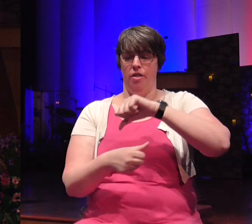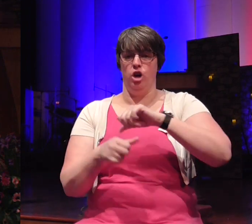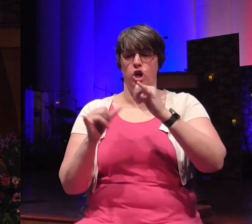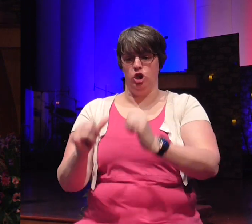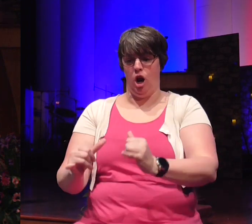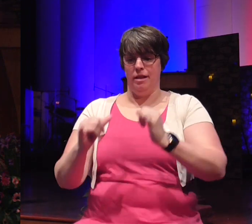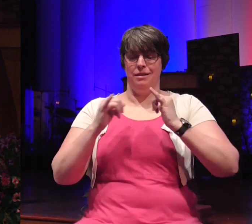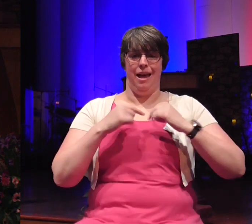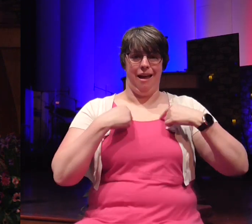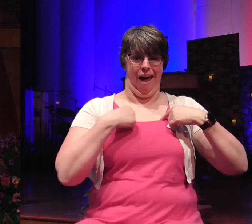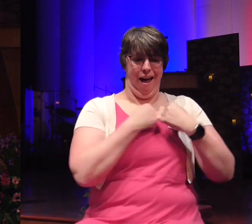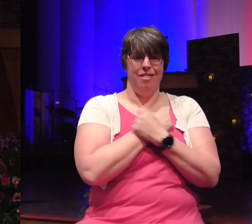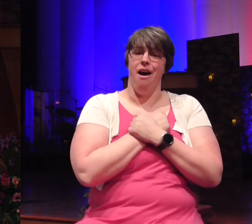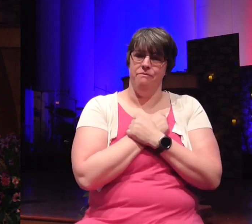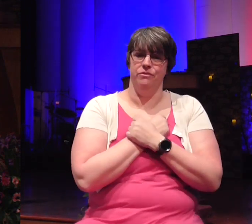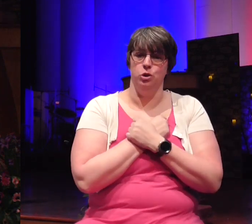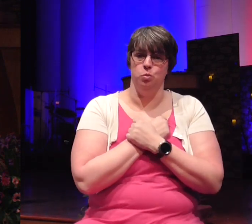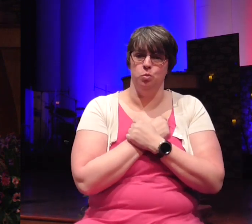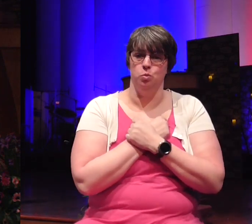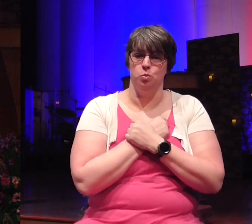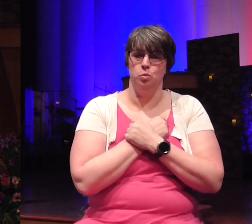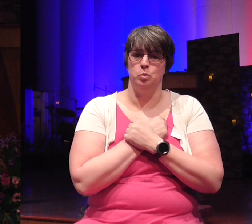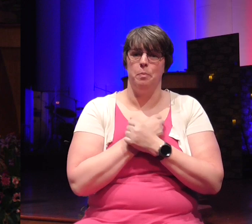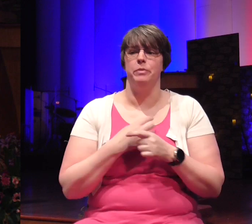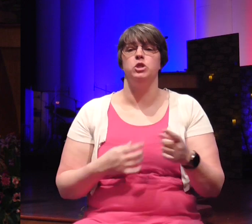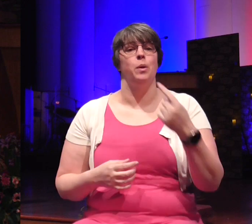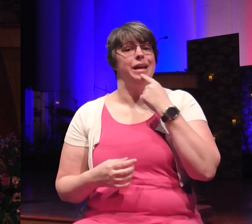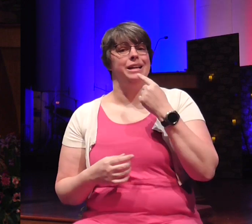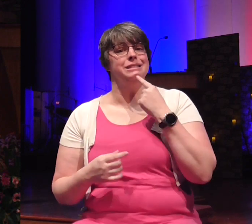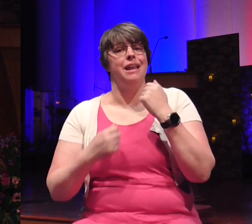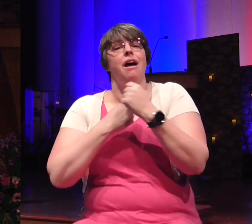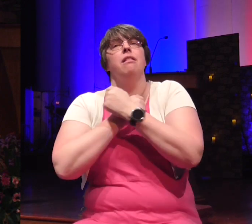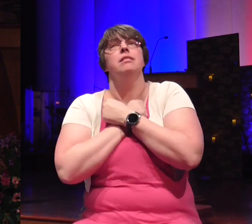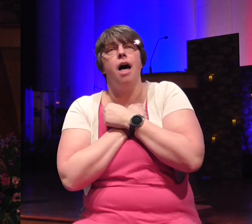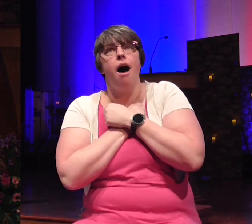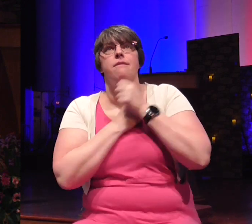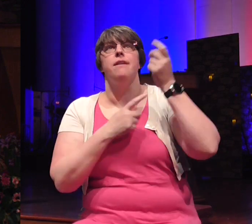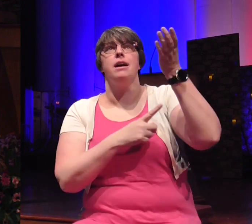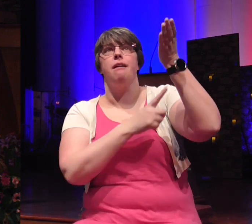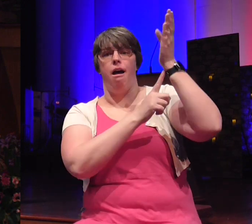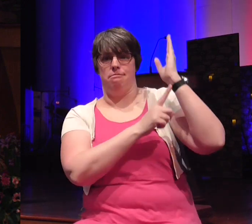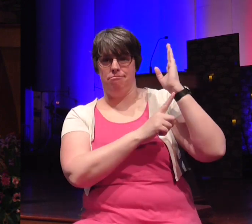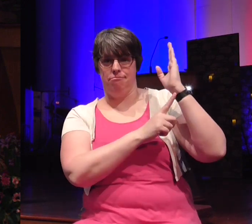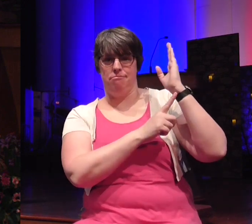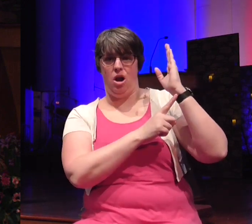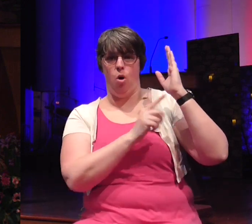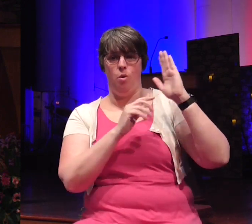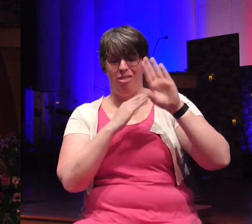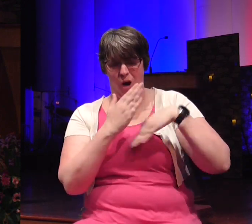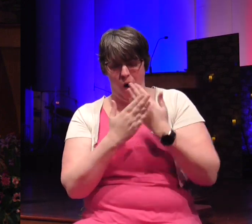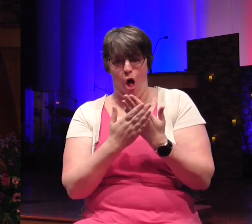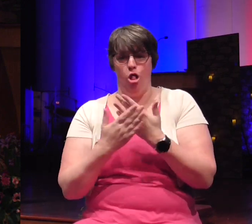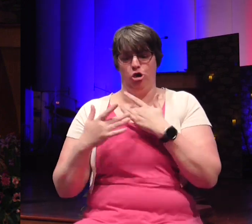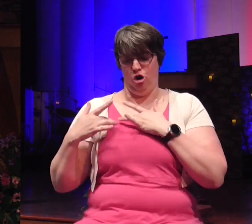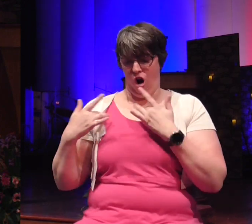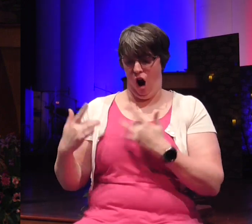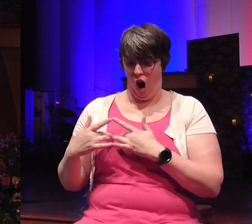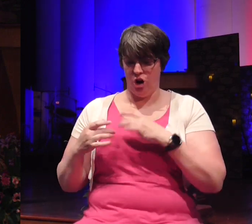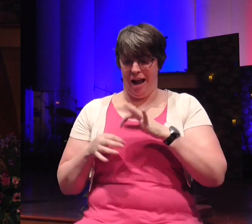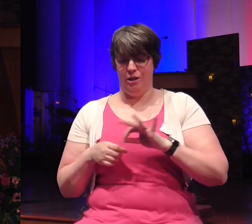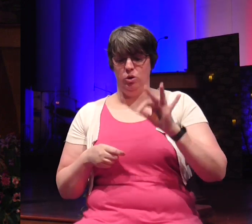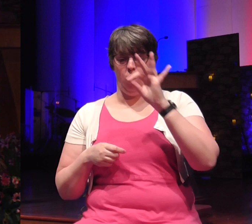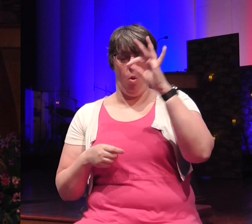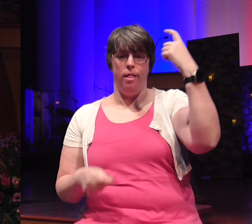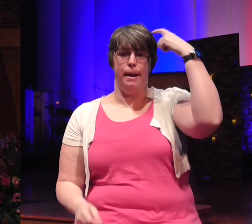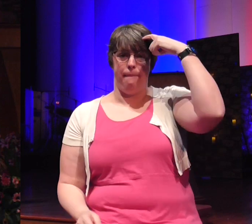you. And he said, love the Lord your God with all your heart and soul and